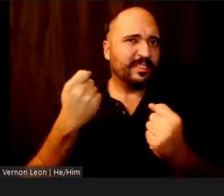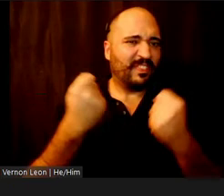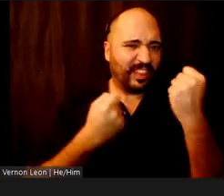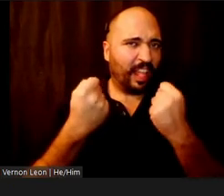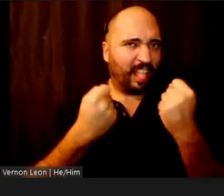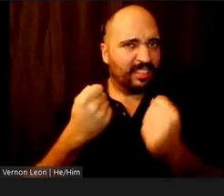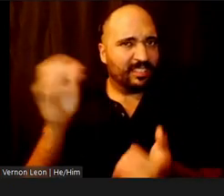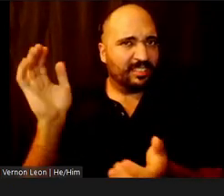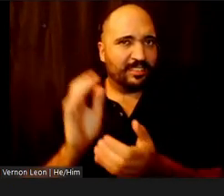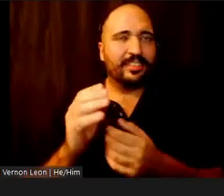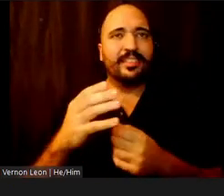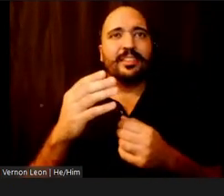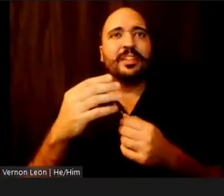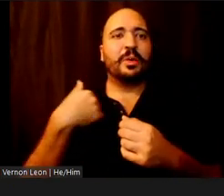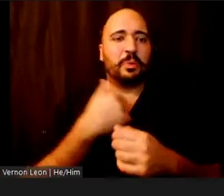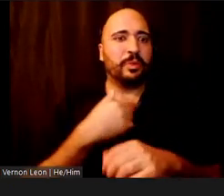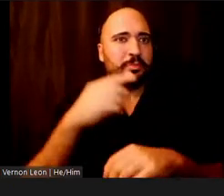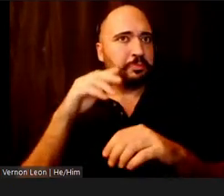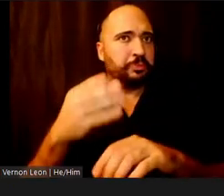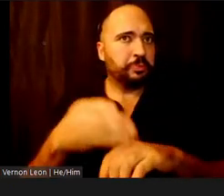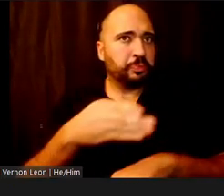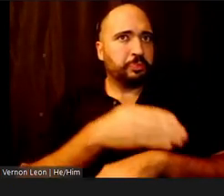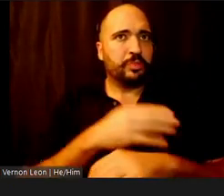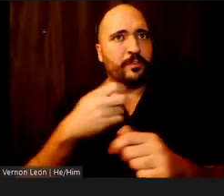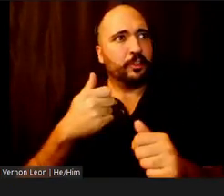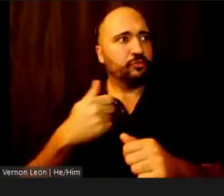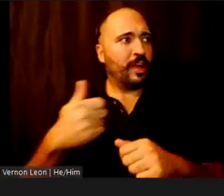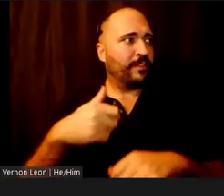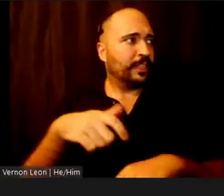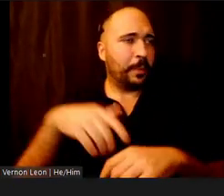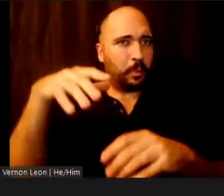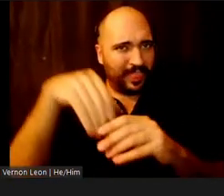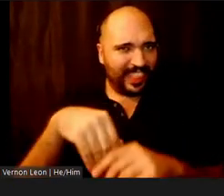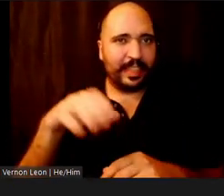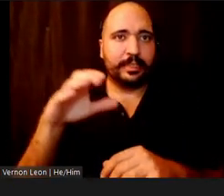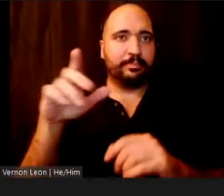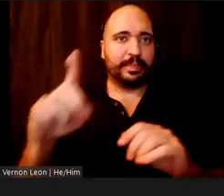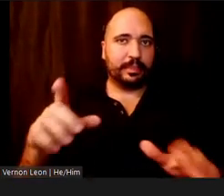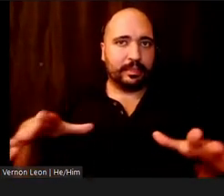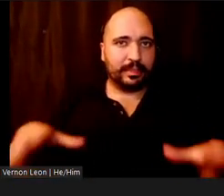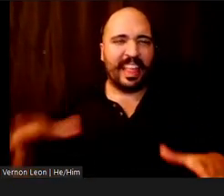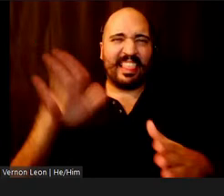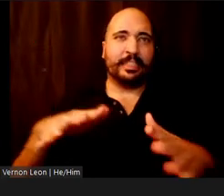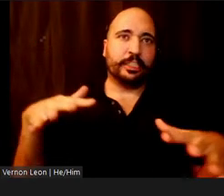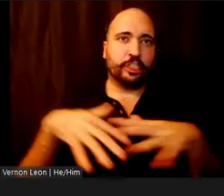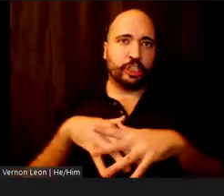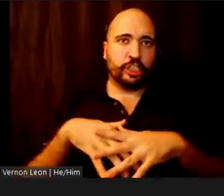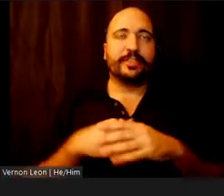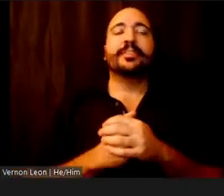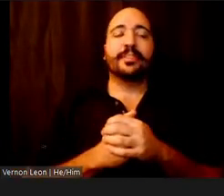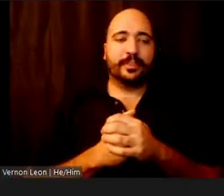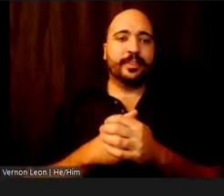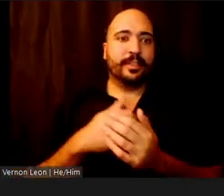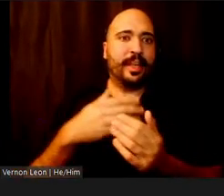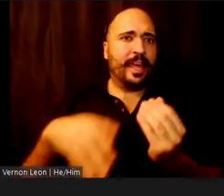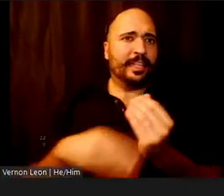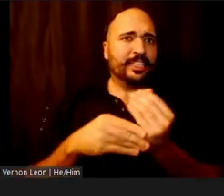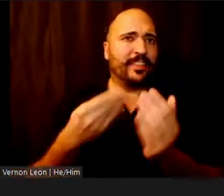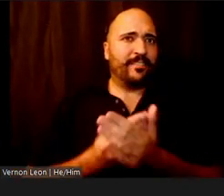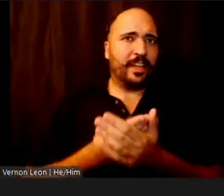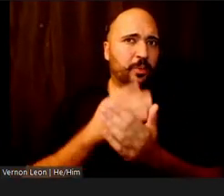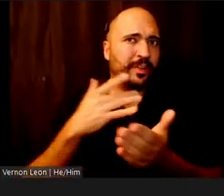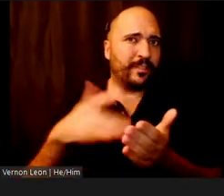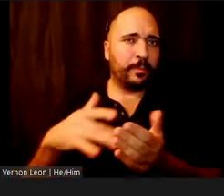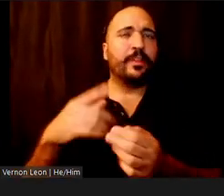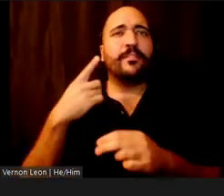improvements in travel times within the Manhattan Central Business District as there would be less congestion. The program would also provide additional funds for subways, trains, and